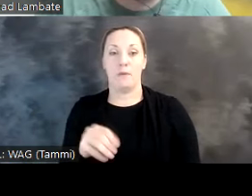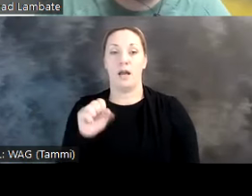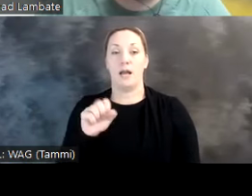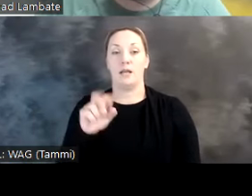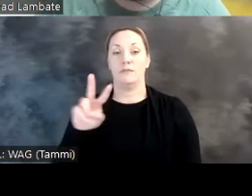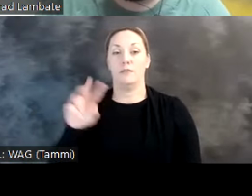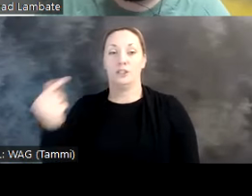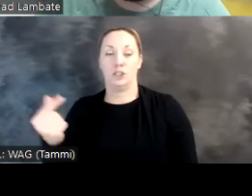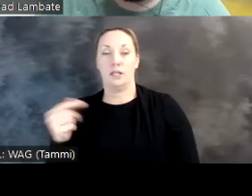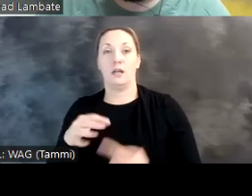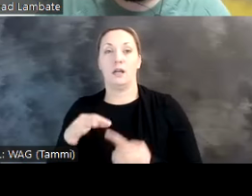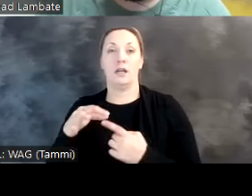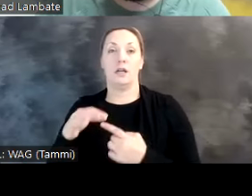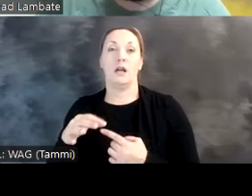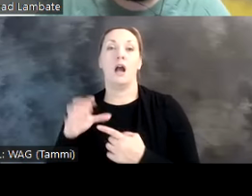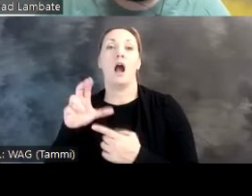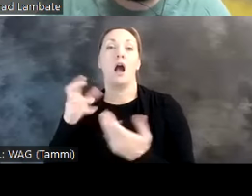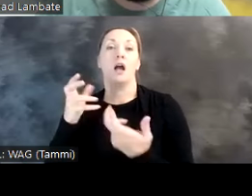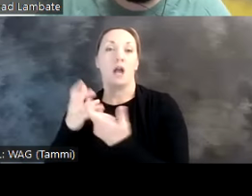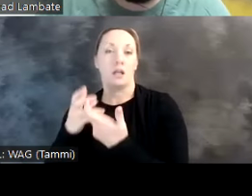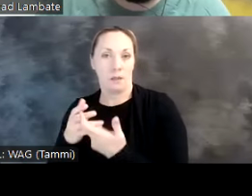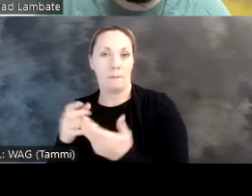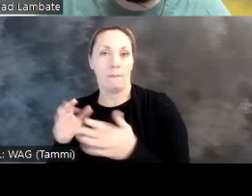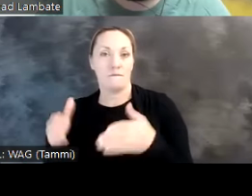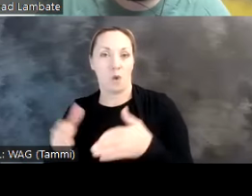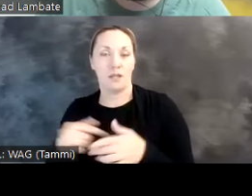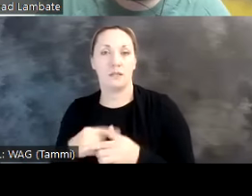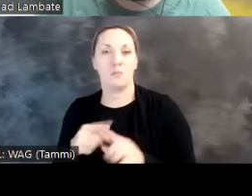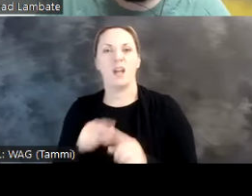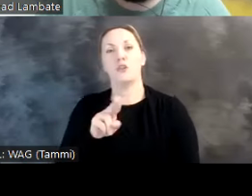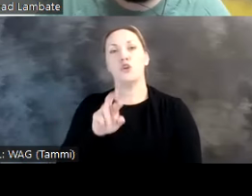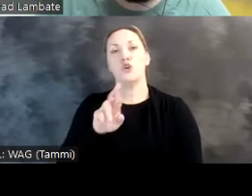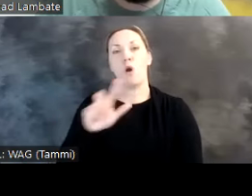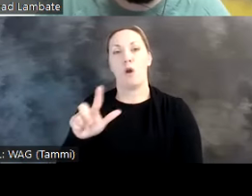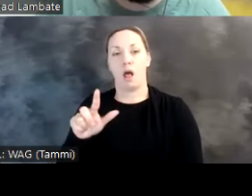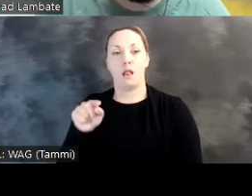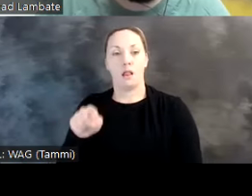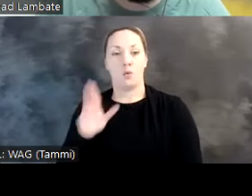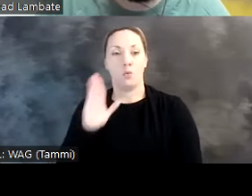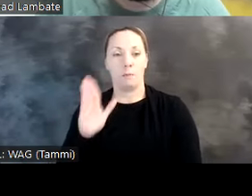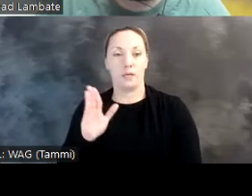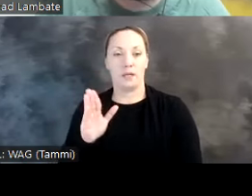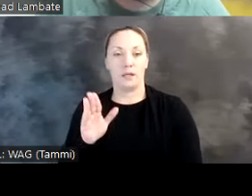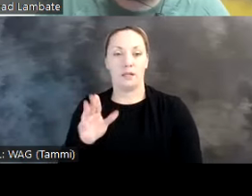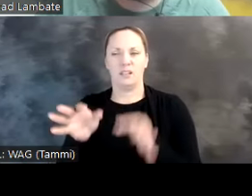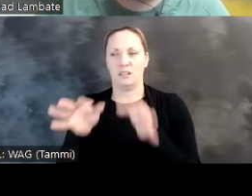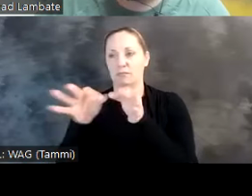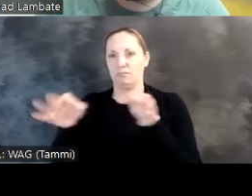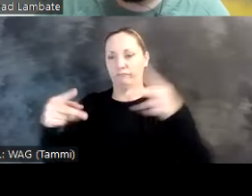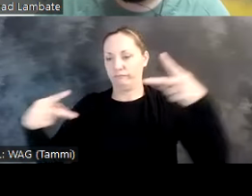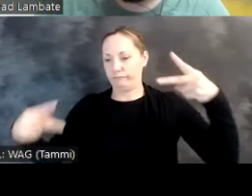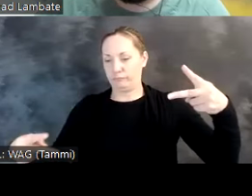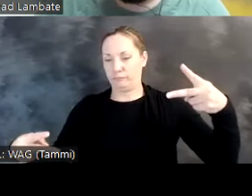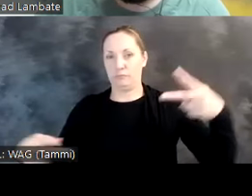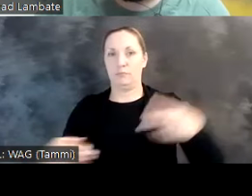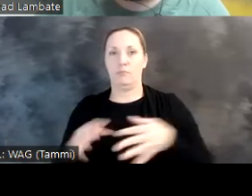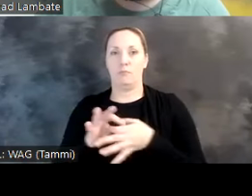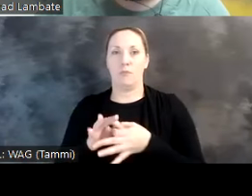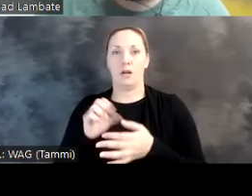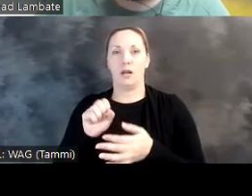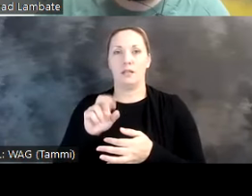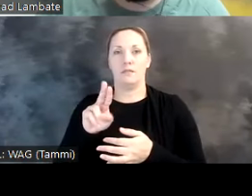background image property, but in the URL, we'll be giving the path of the SVG image